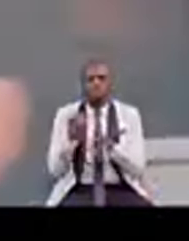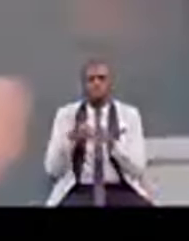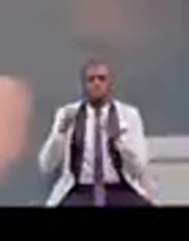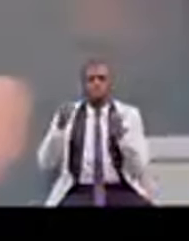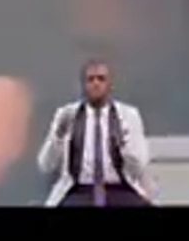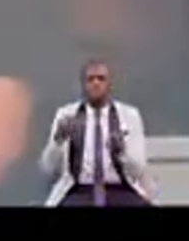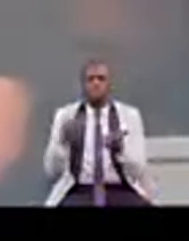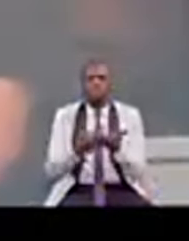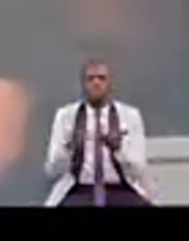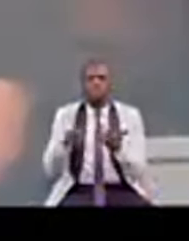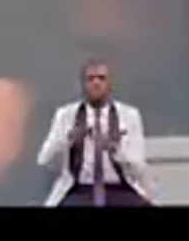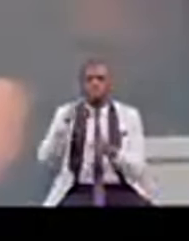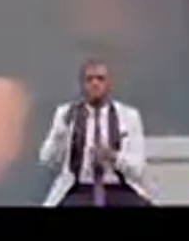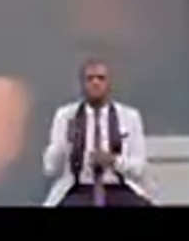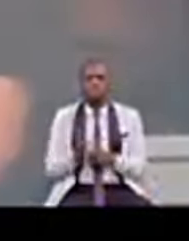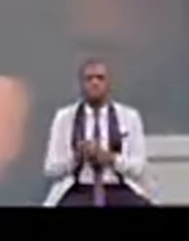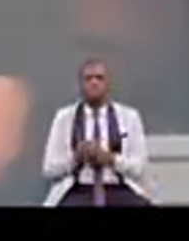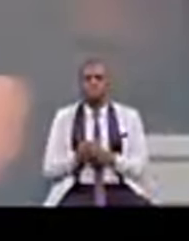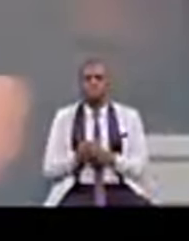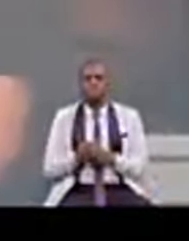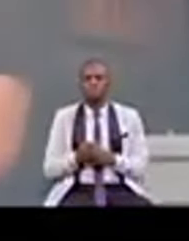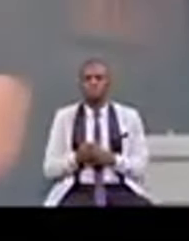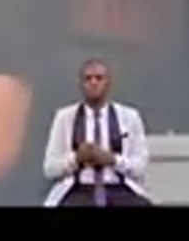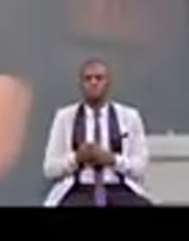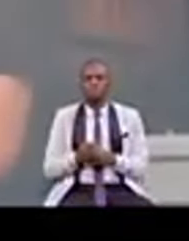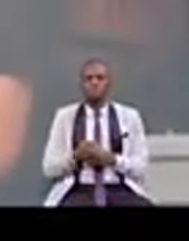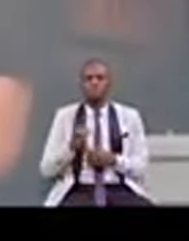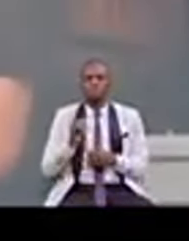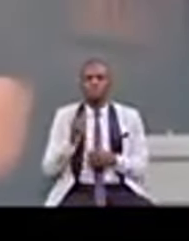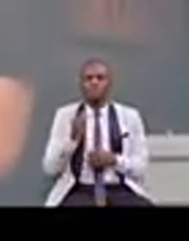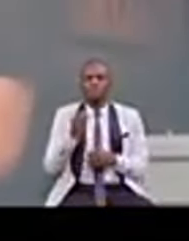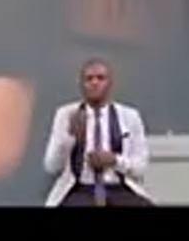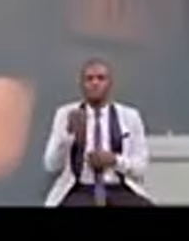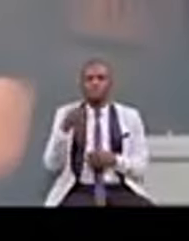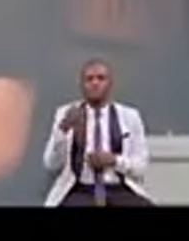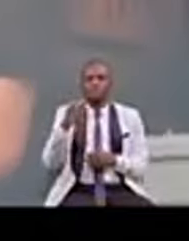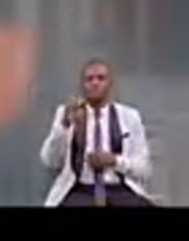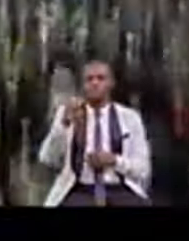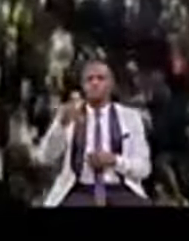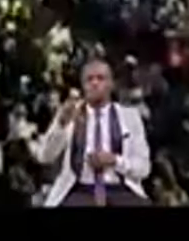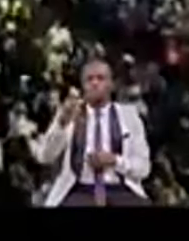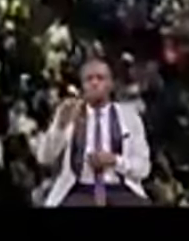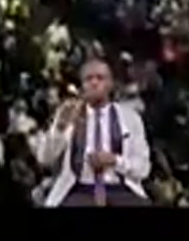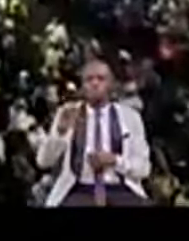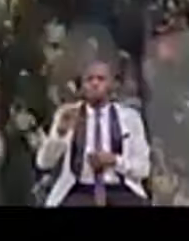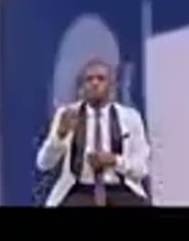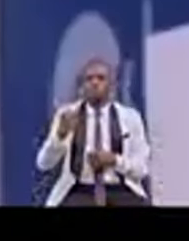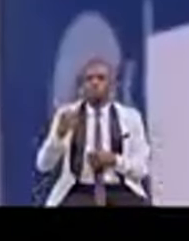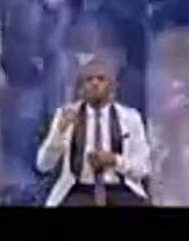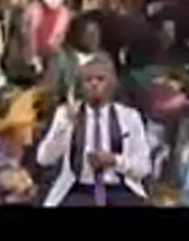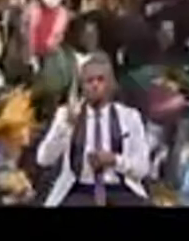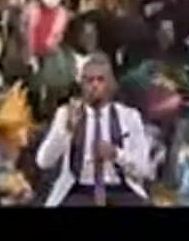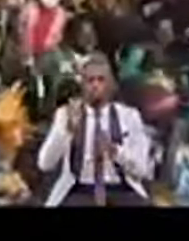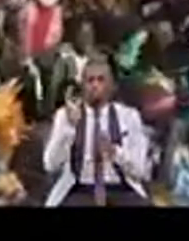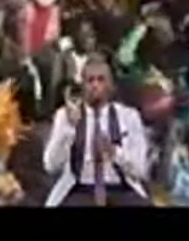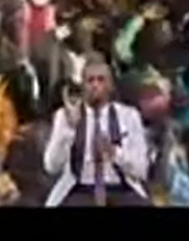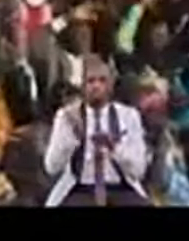in verse 7, then all those virgins arose and trimmed their lamps.